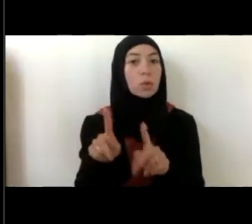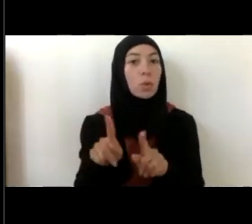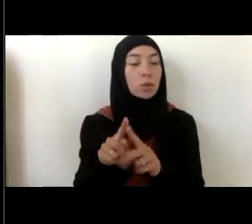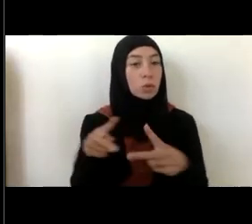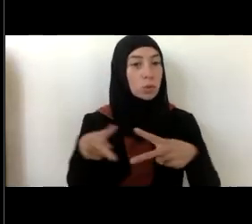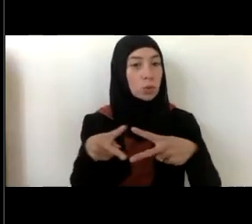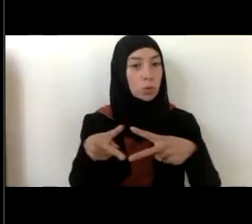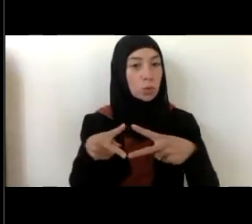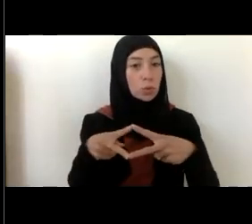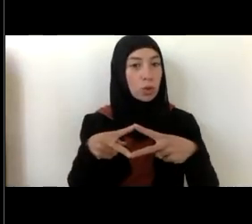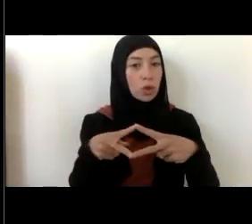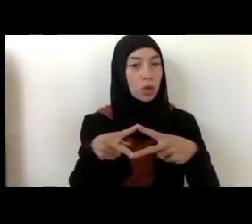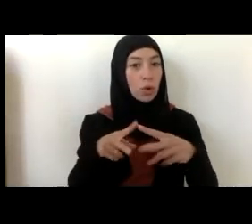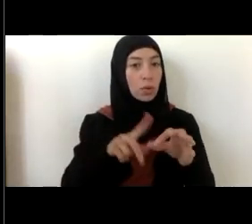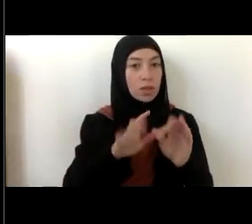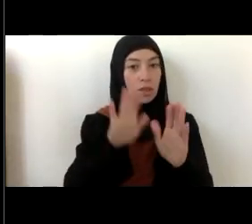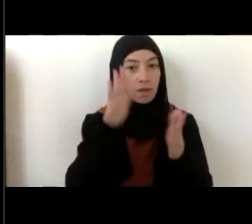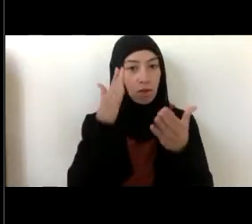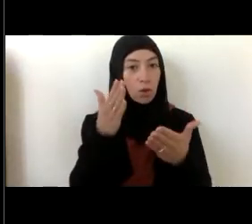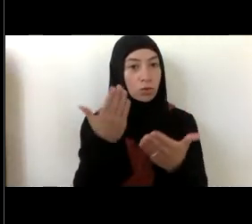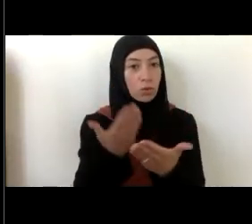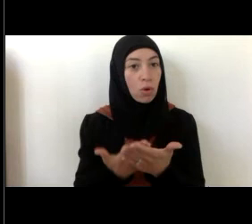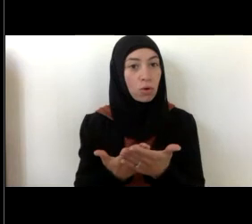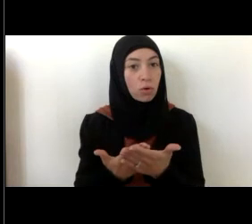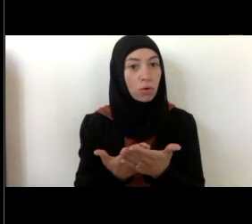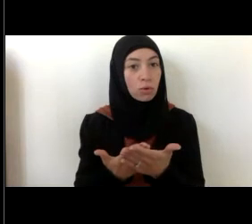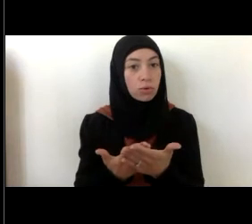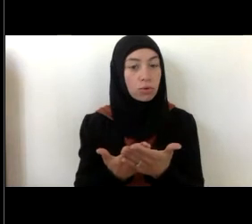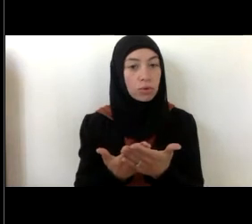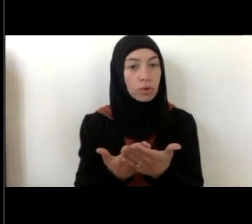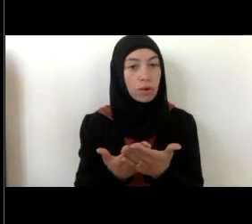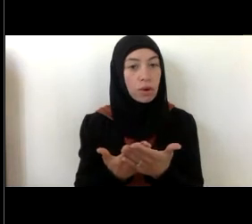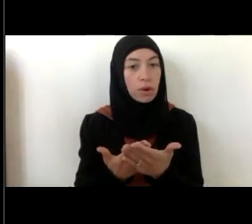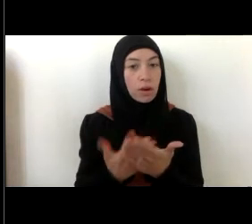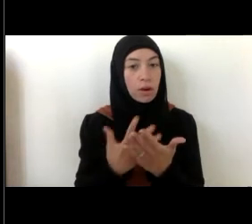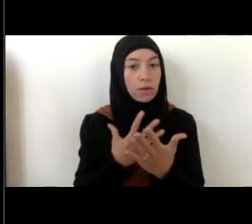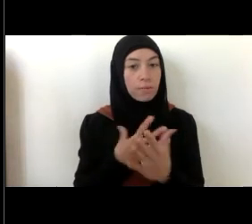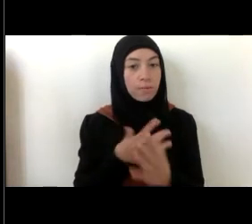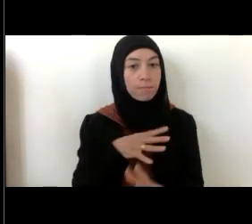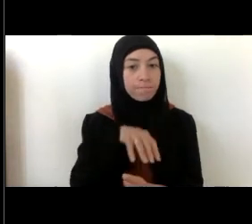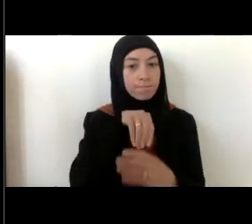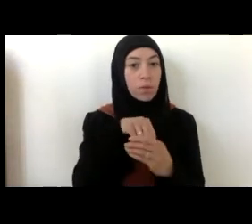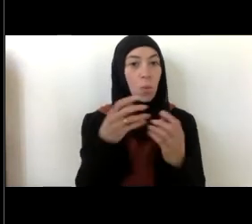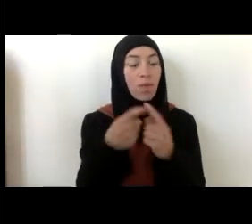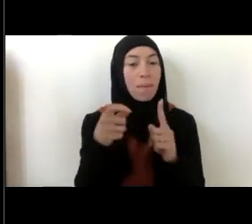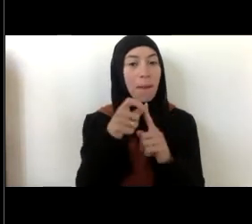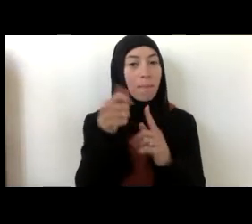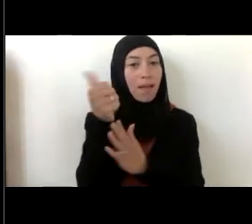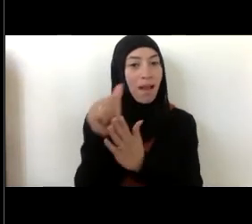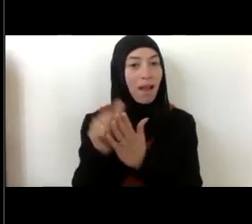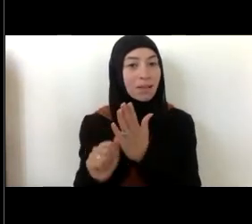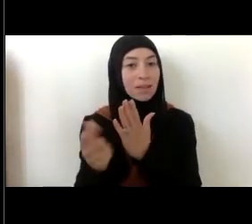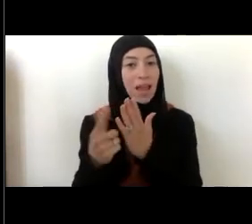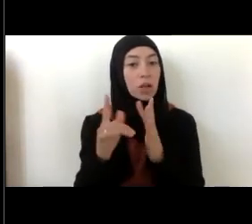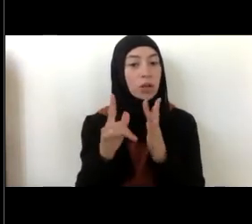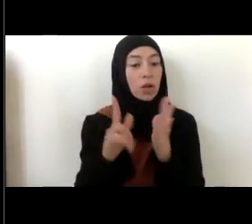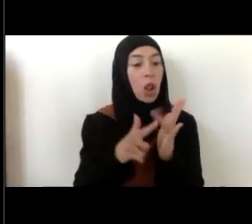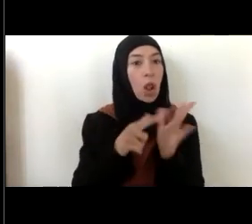that focus on the involvement with public art and local